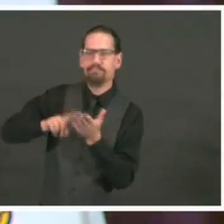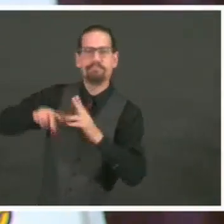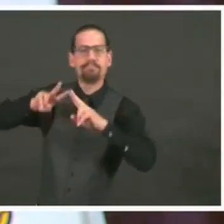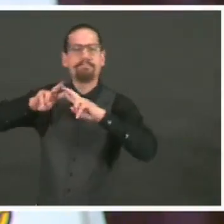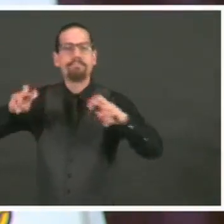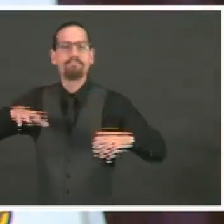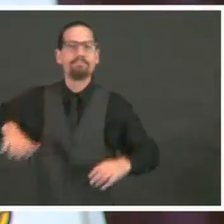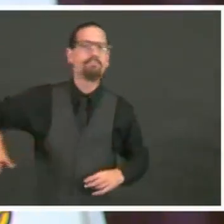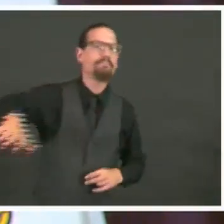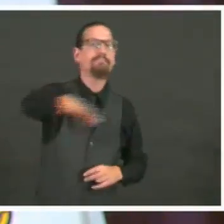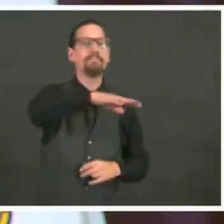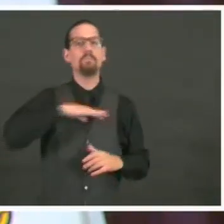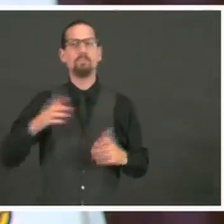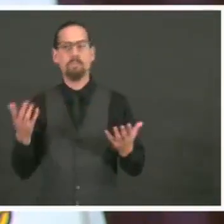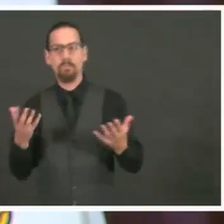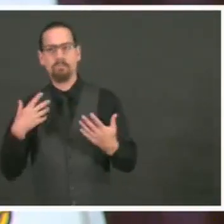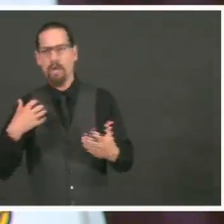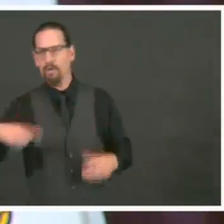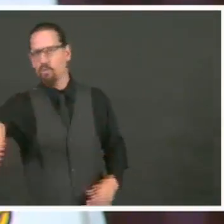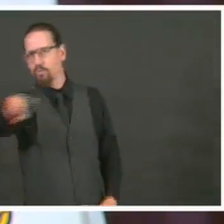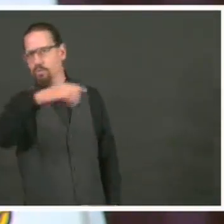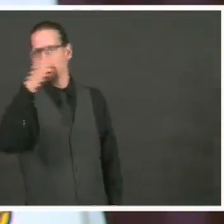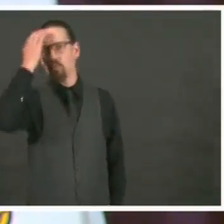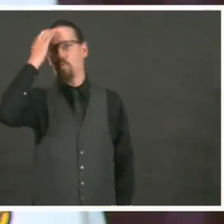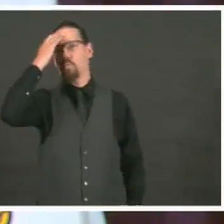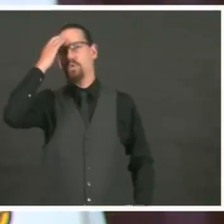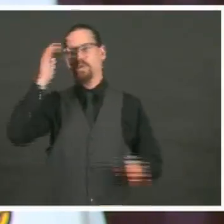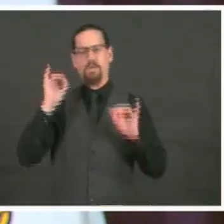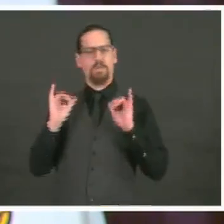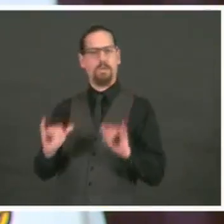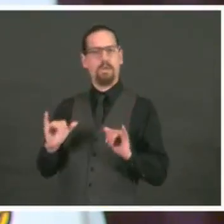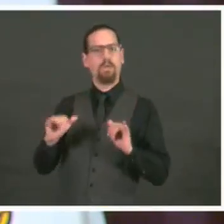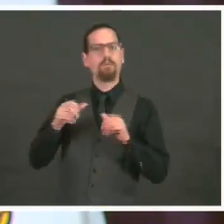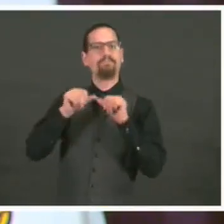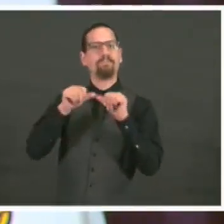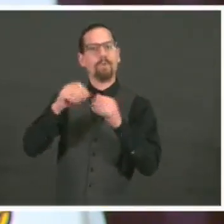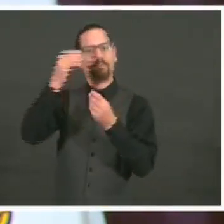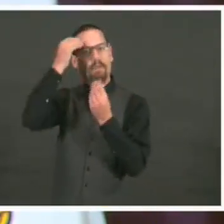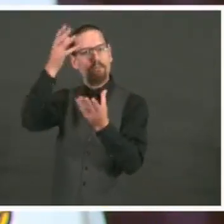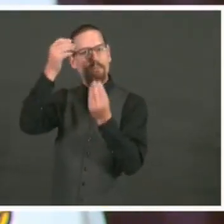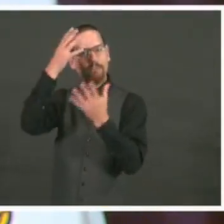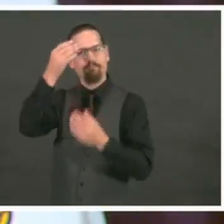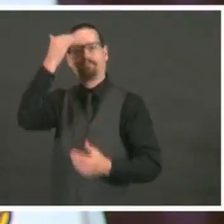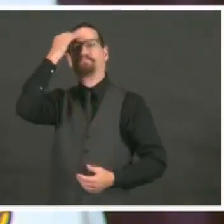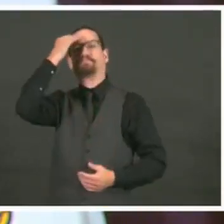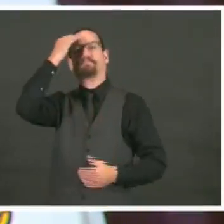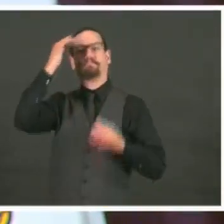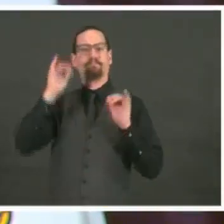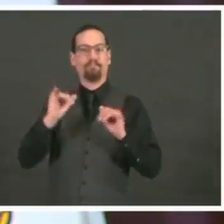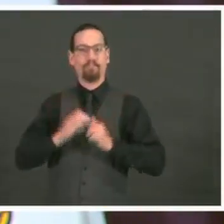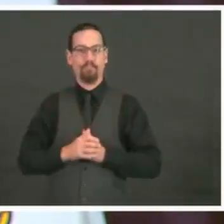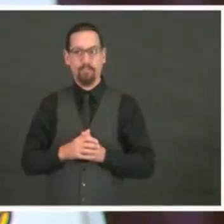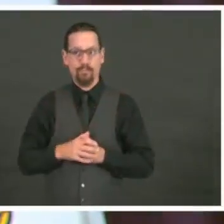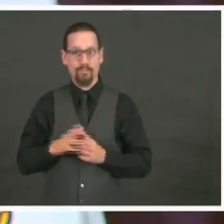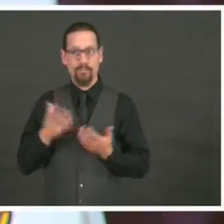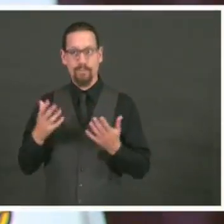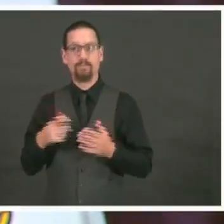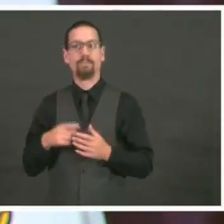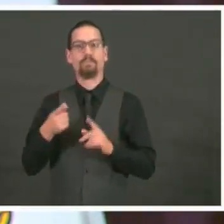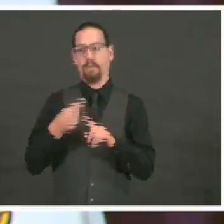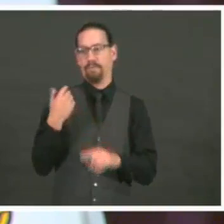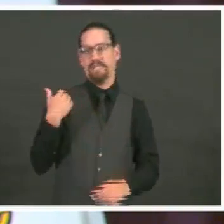in real time about the changes that you should be making. This reflects data from the period of August 5th through